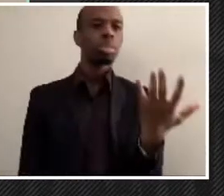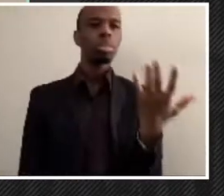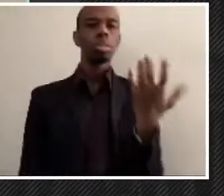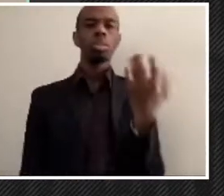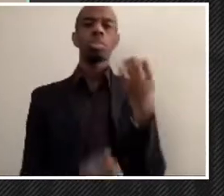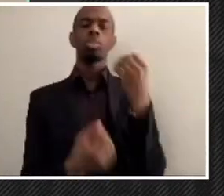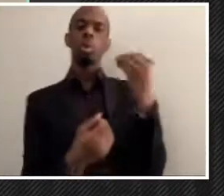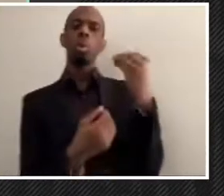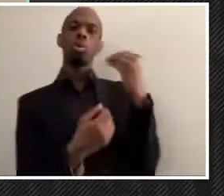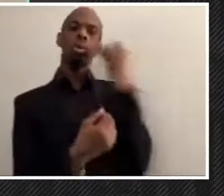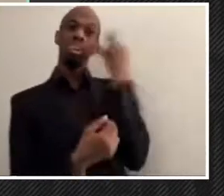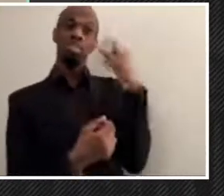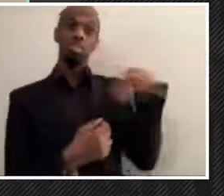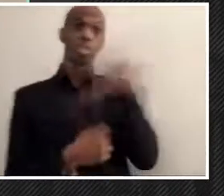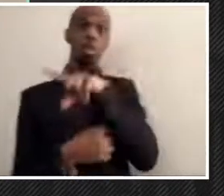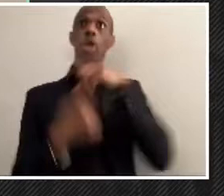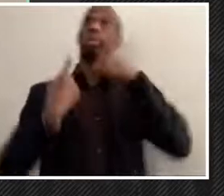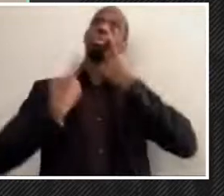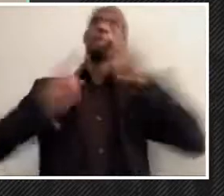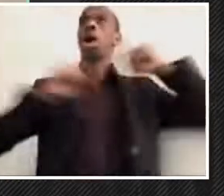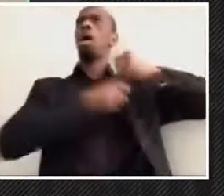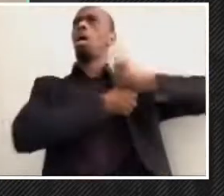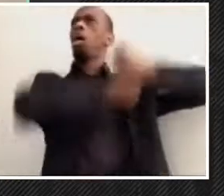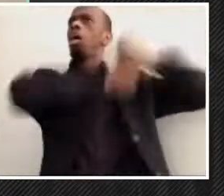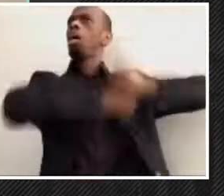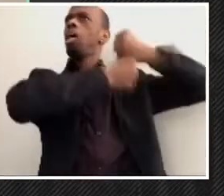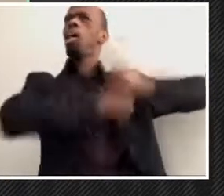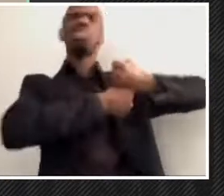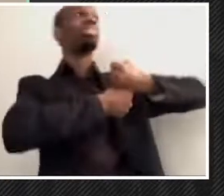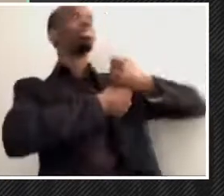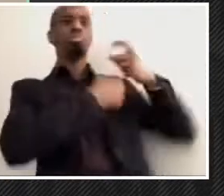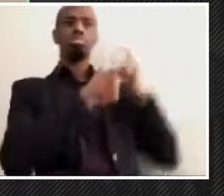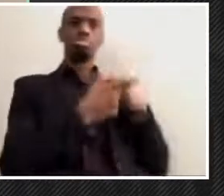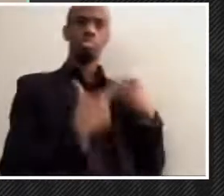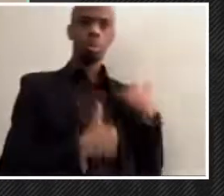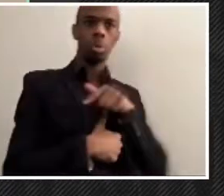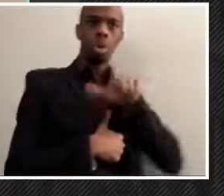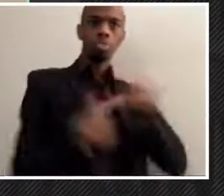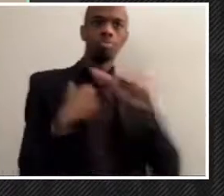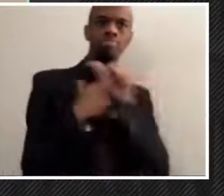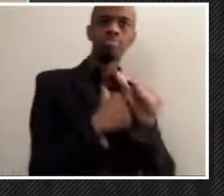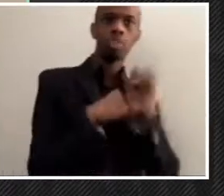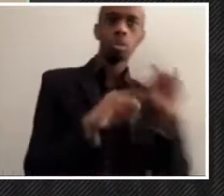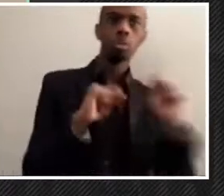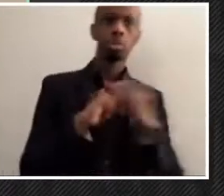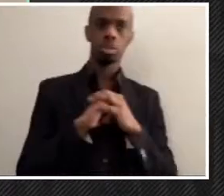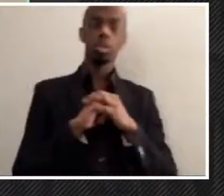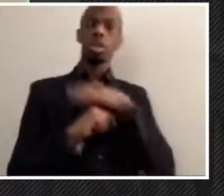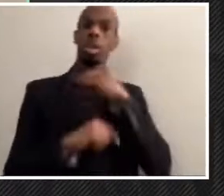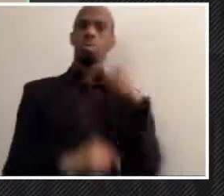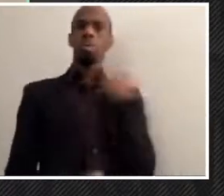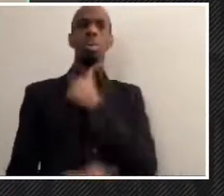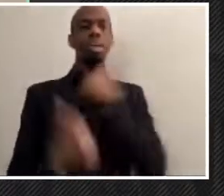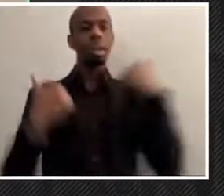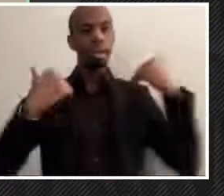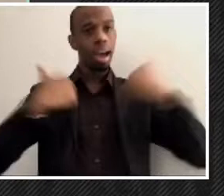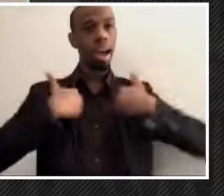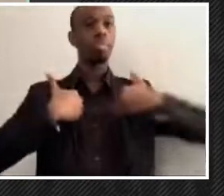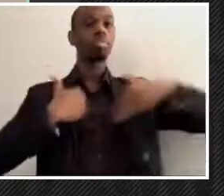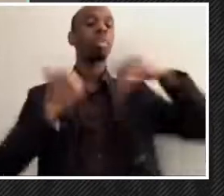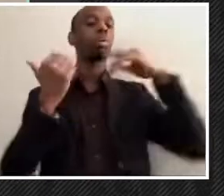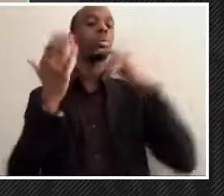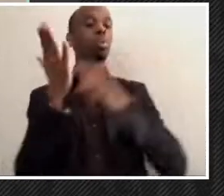ought to be doing. And as a powerful institution, we have an obligation to use our power to uplift those